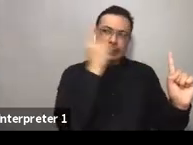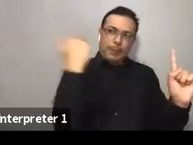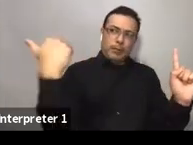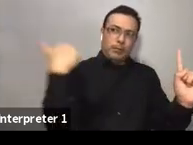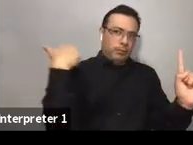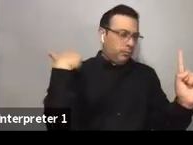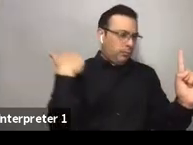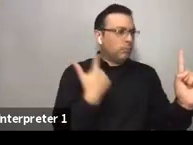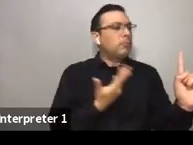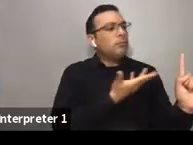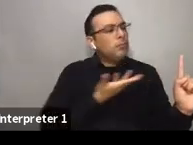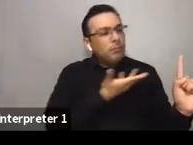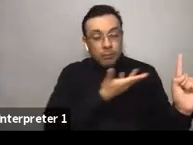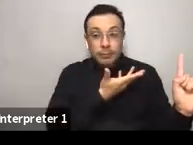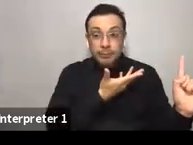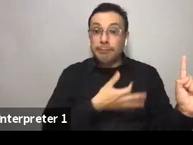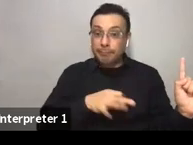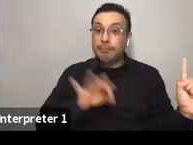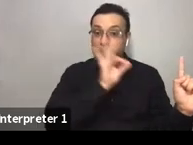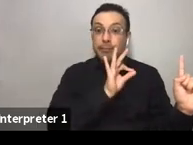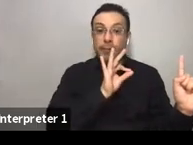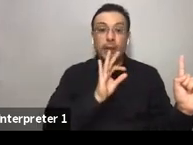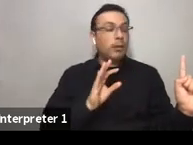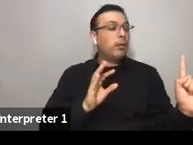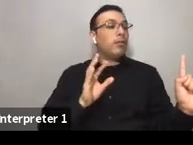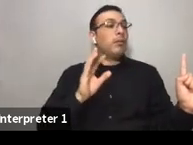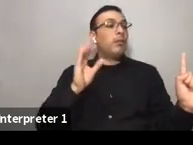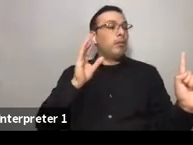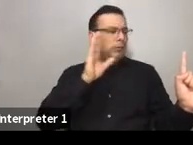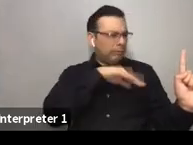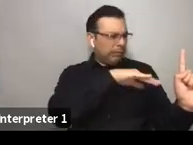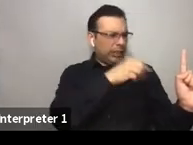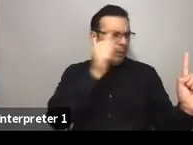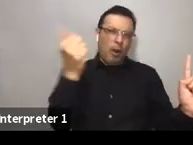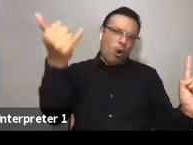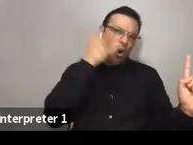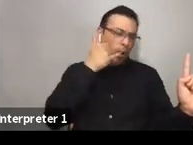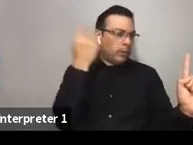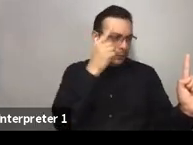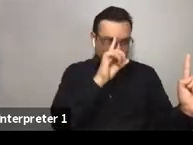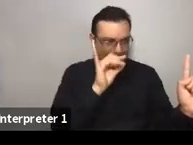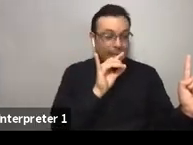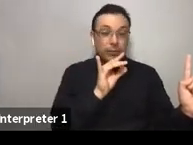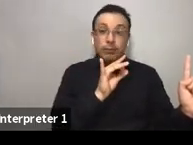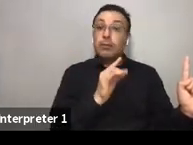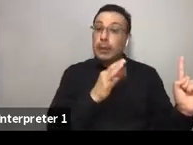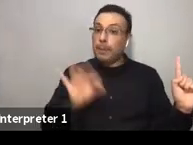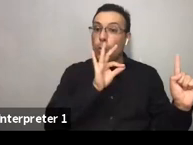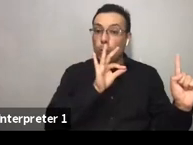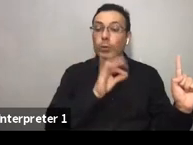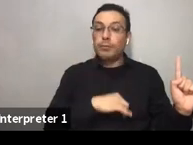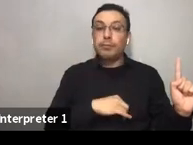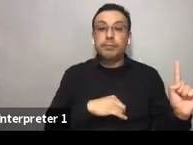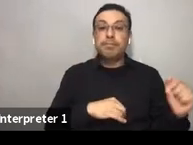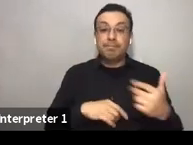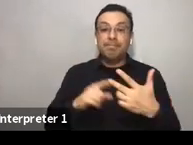you, and that you'll let them know if there are any attempts to access it. And then privilege refers